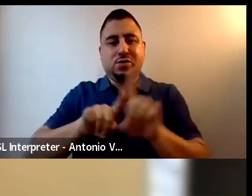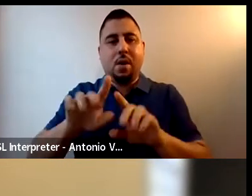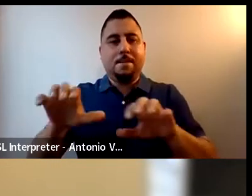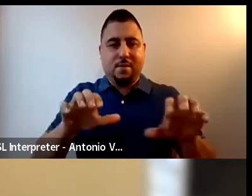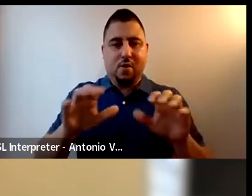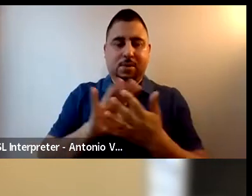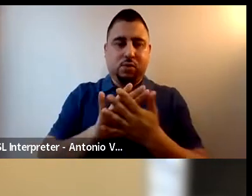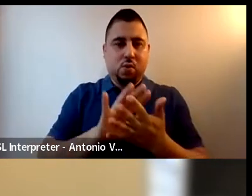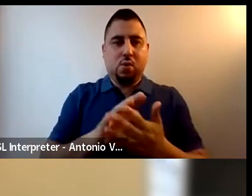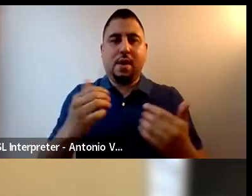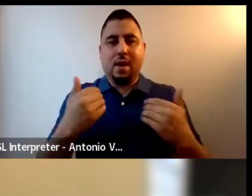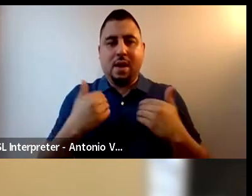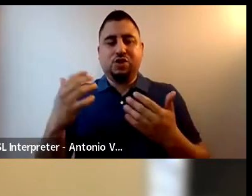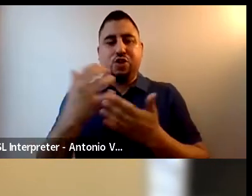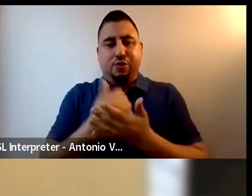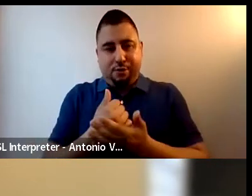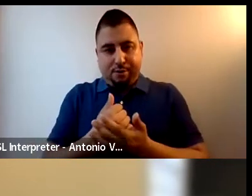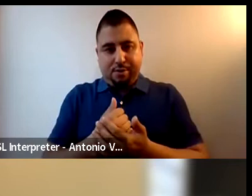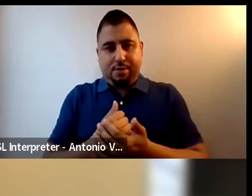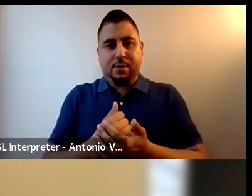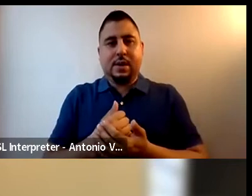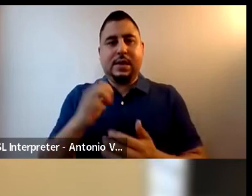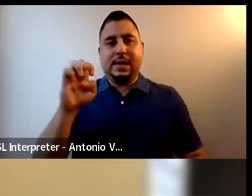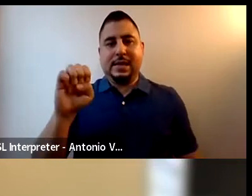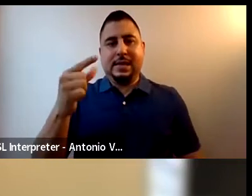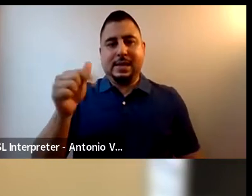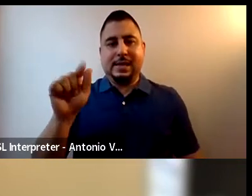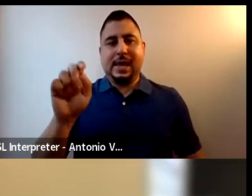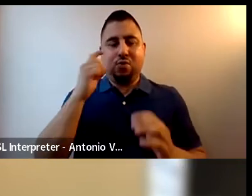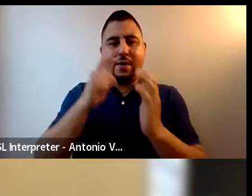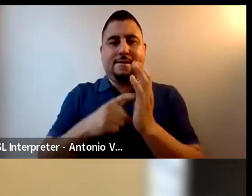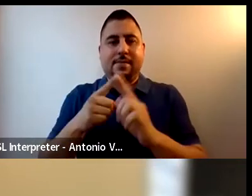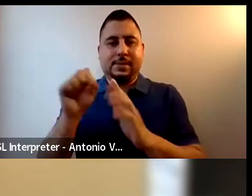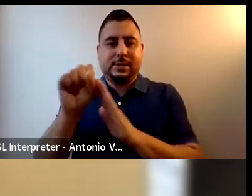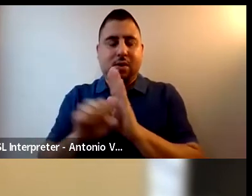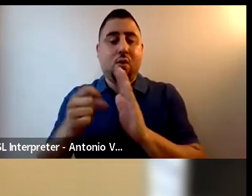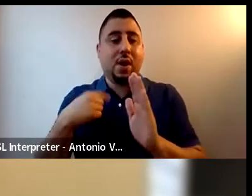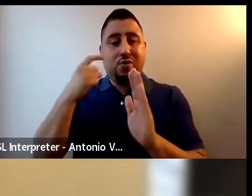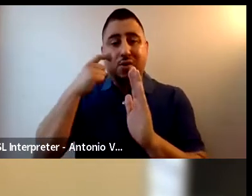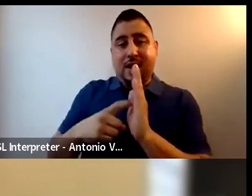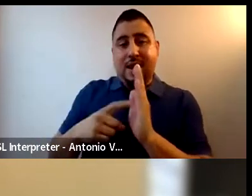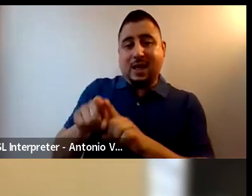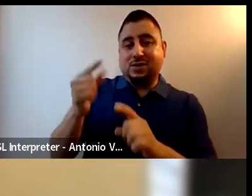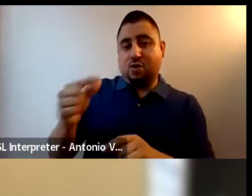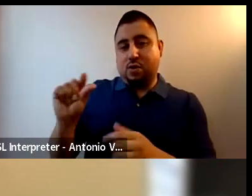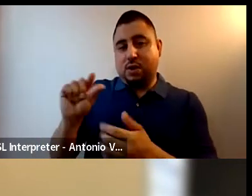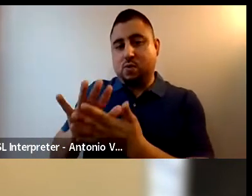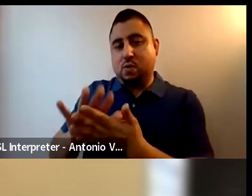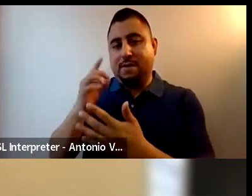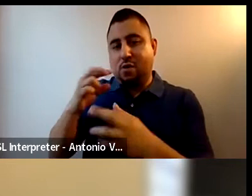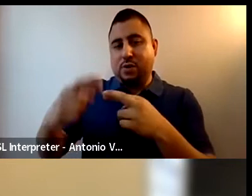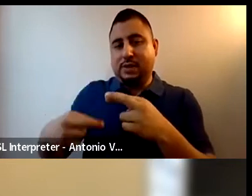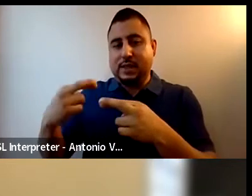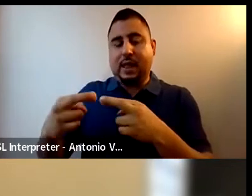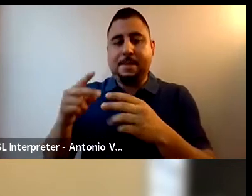school and has earned an E-Gate recognition from the state. We are recognized as a green school for our recycling